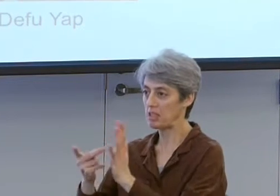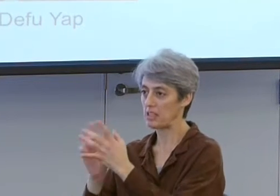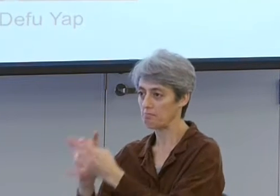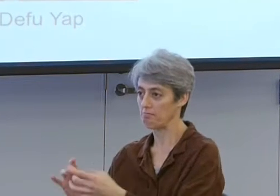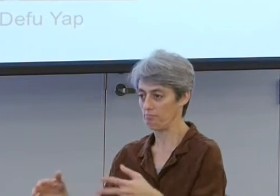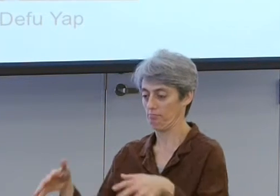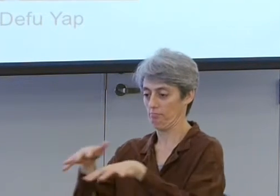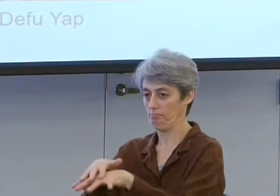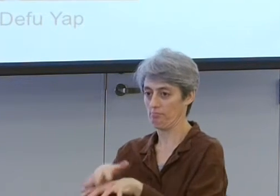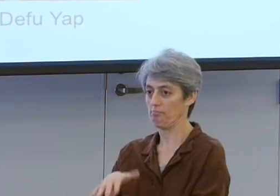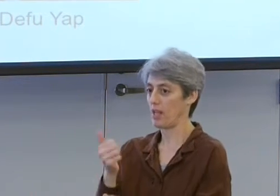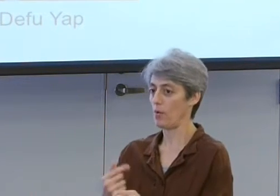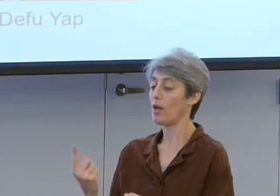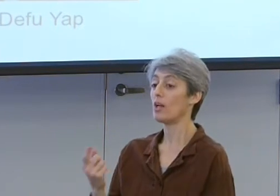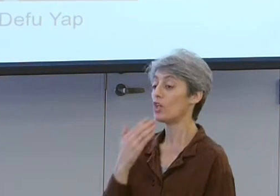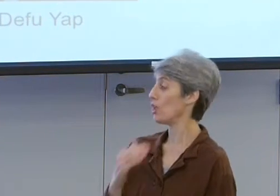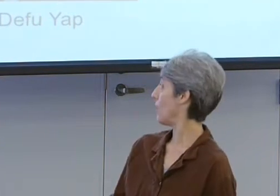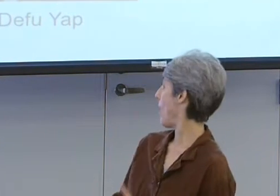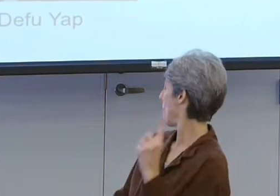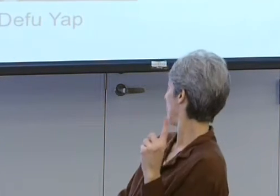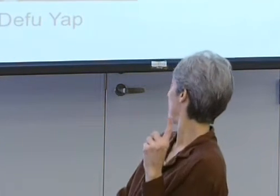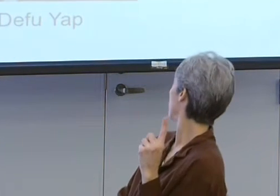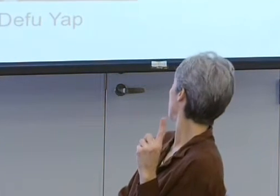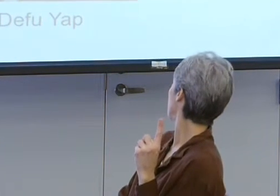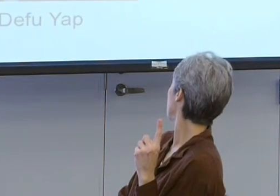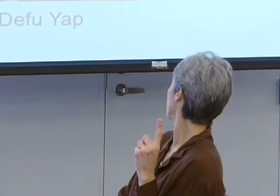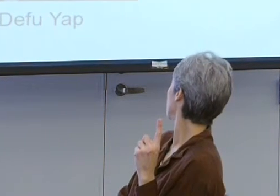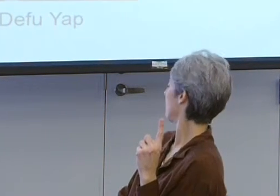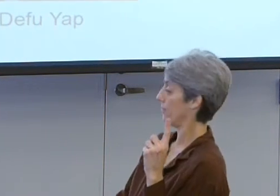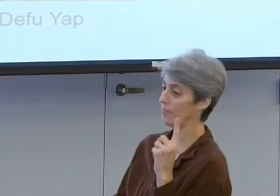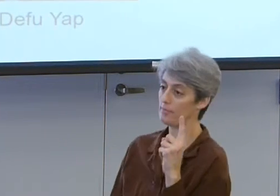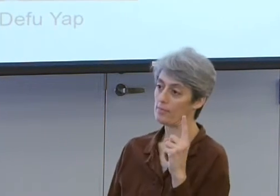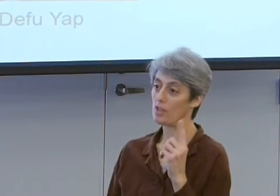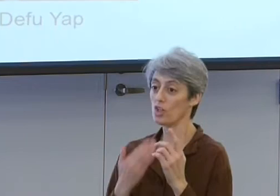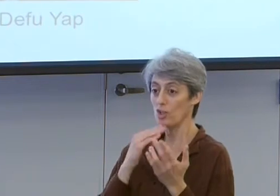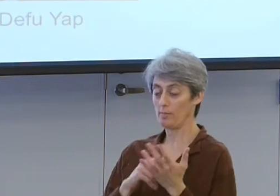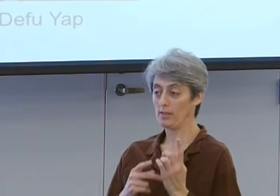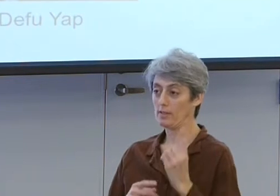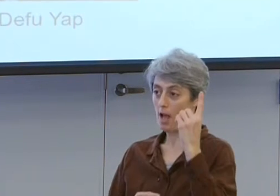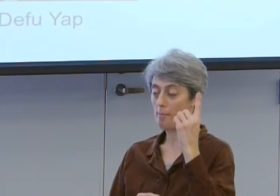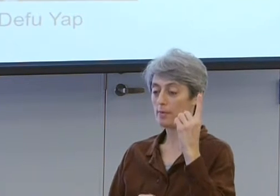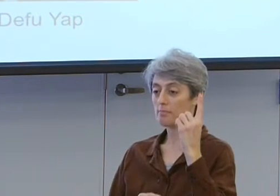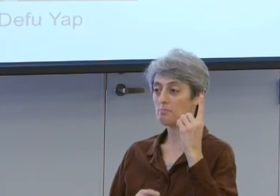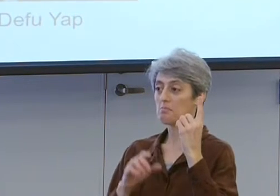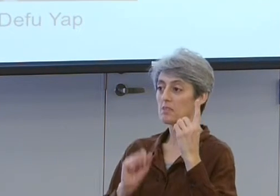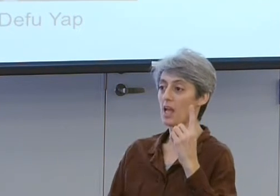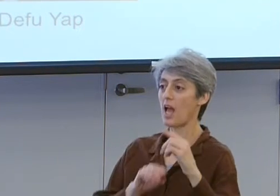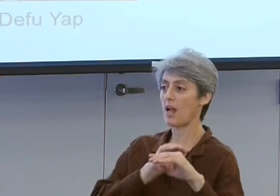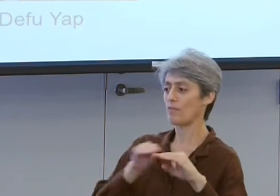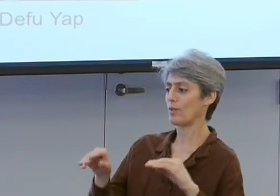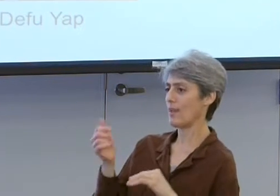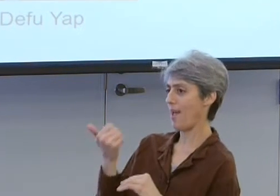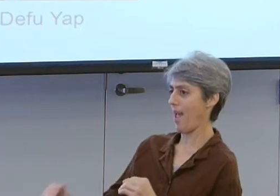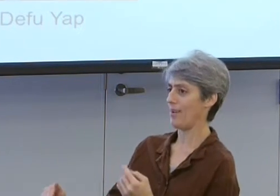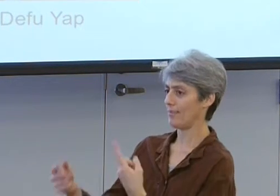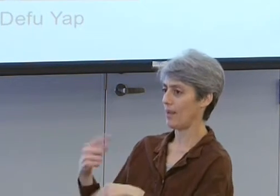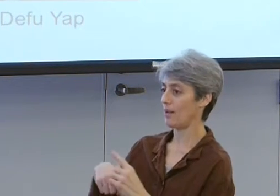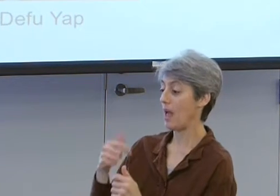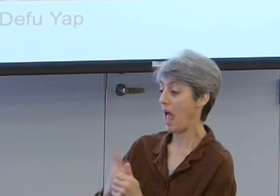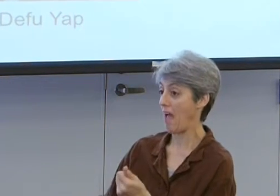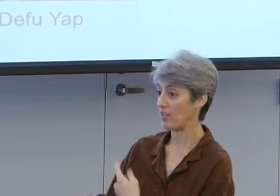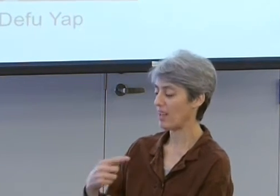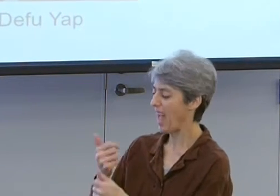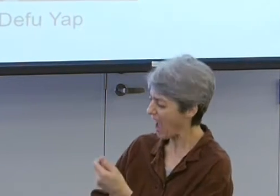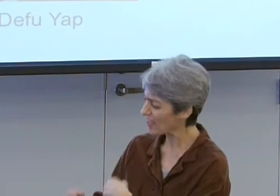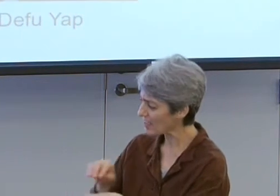Therefore, the mental metaphor good is up could influence the form of any, or in principle, every sign. Now, every is very